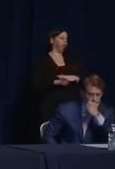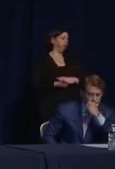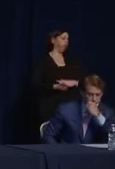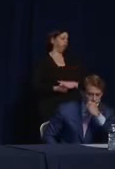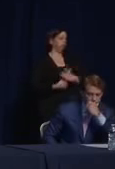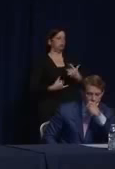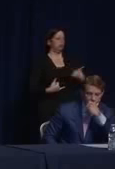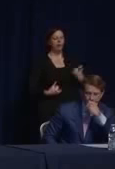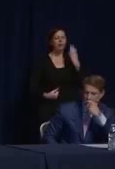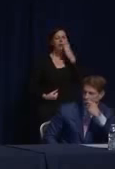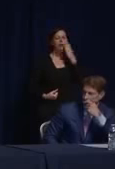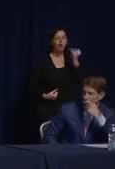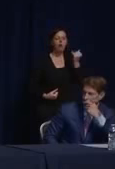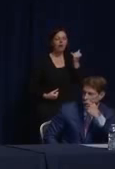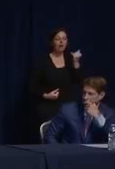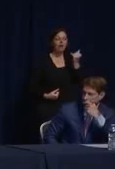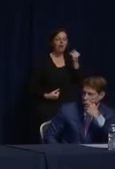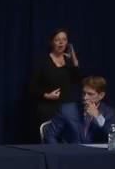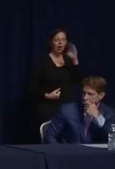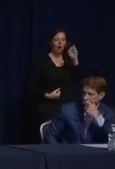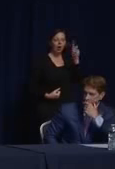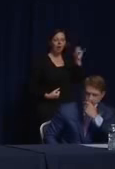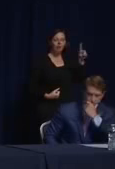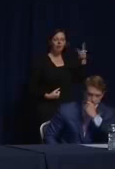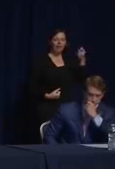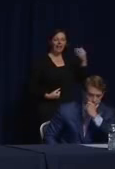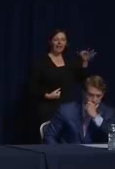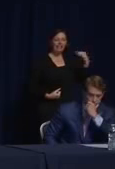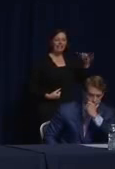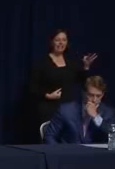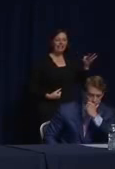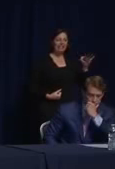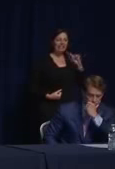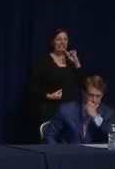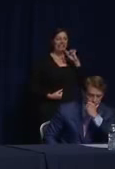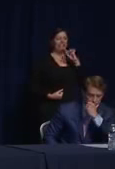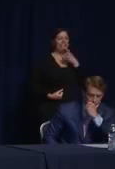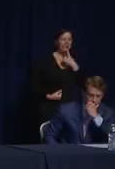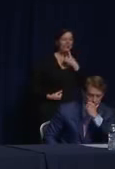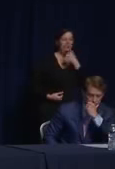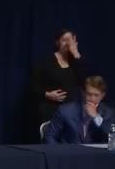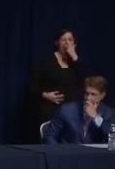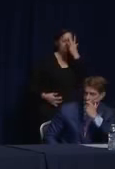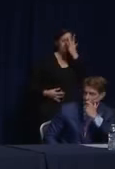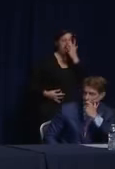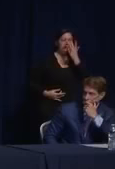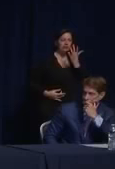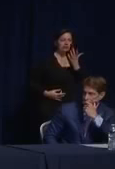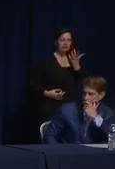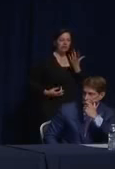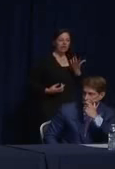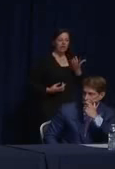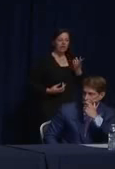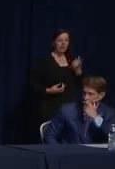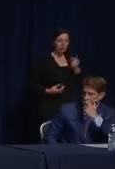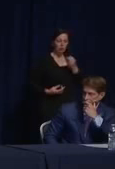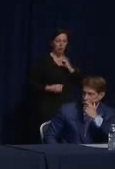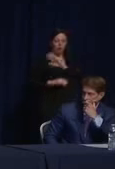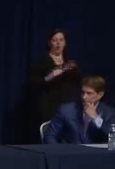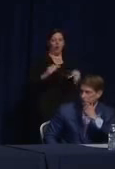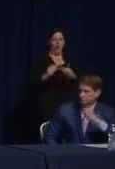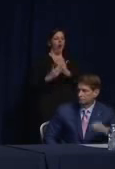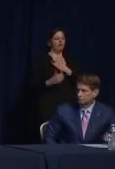due to the presence of COVID-19 amongst them. We're working to make sure that the